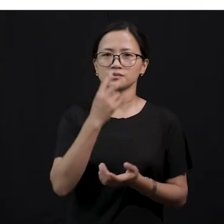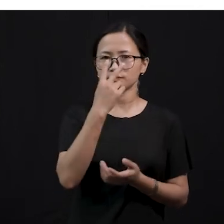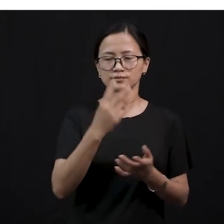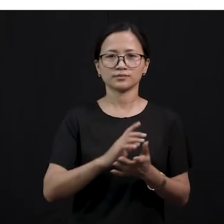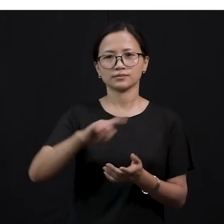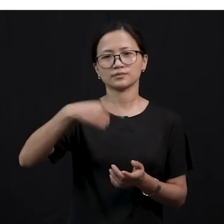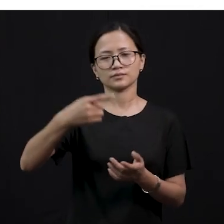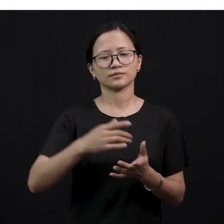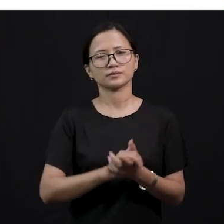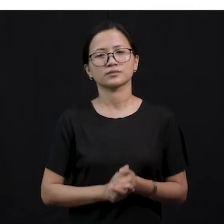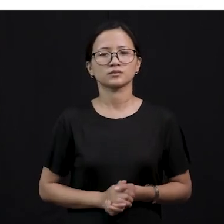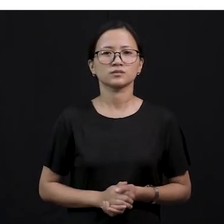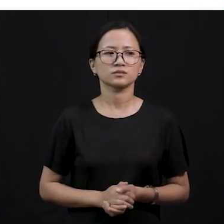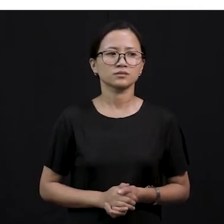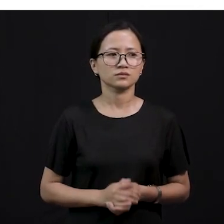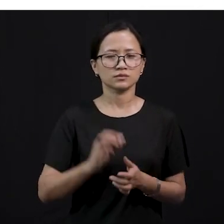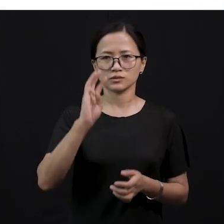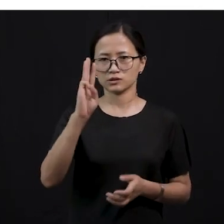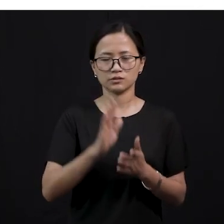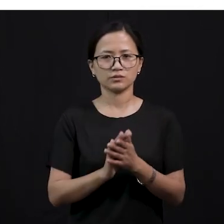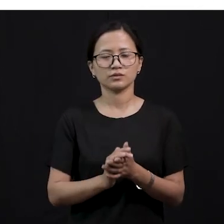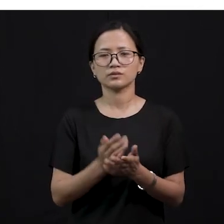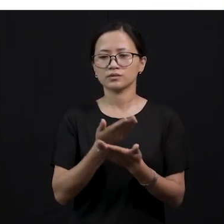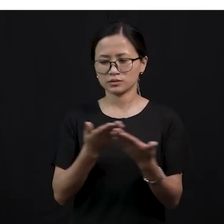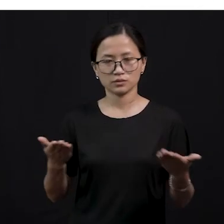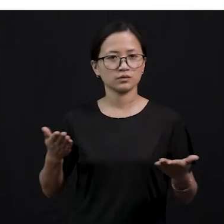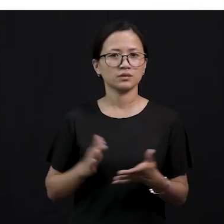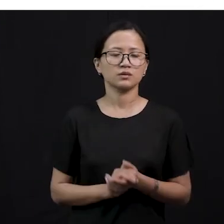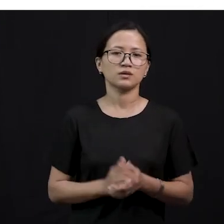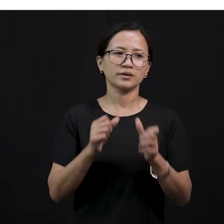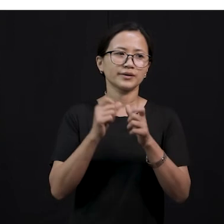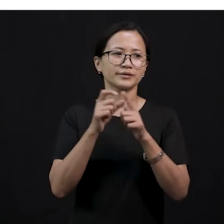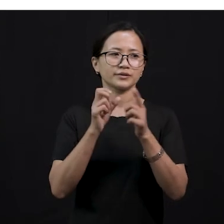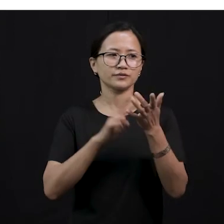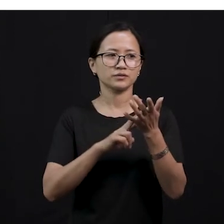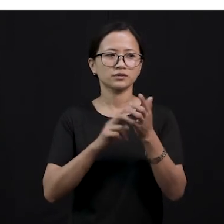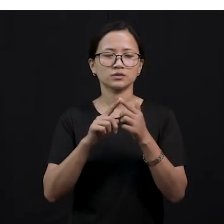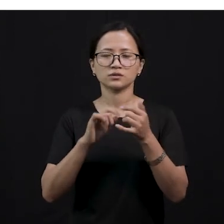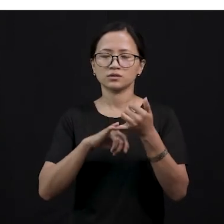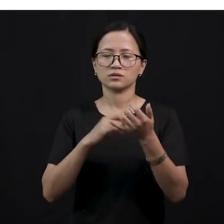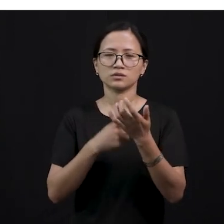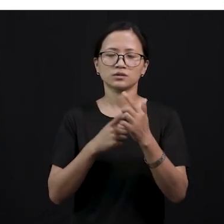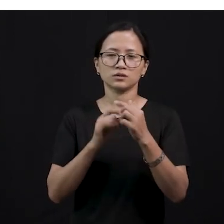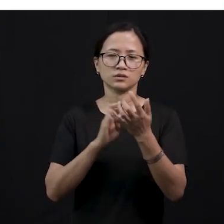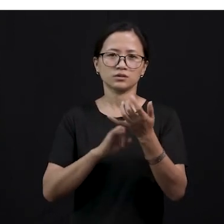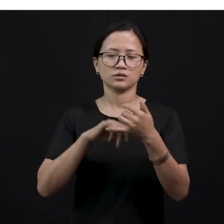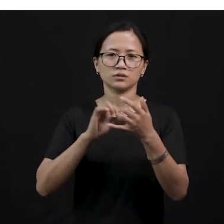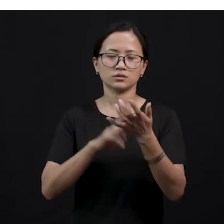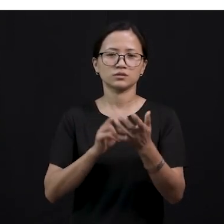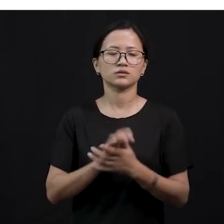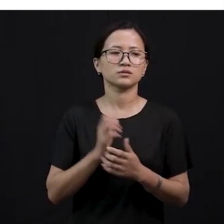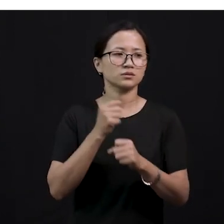can always advertise. Now there are three kinds of advertisement. So the first one is commercial. Now commercial